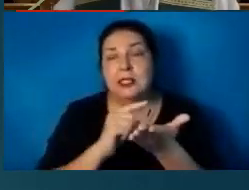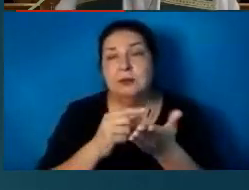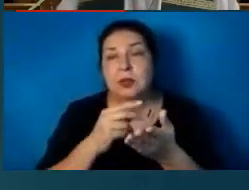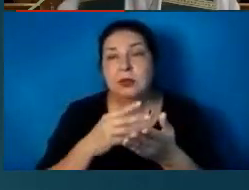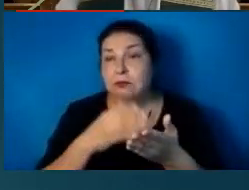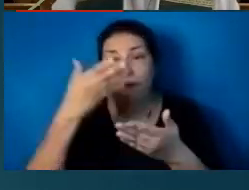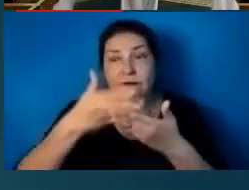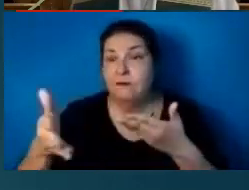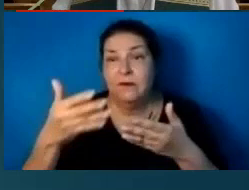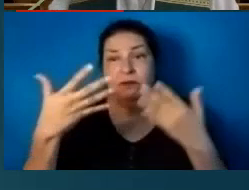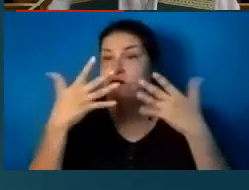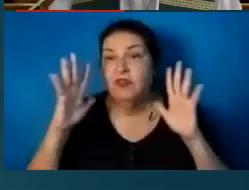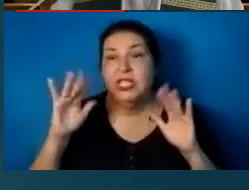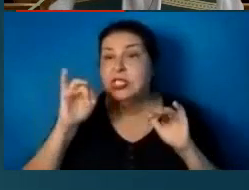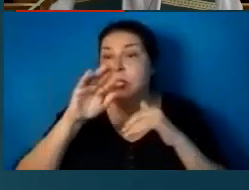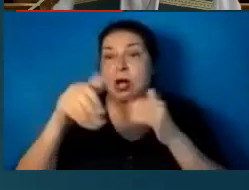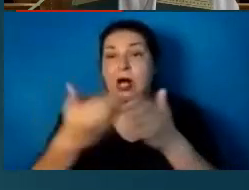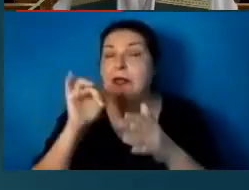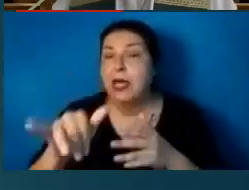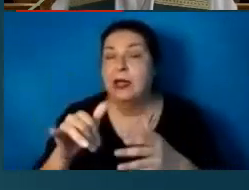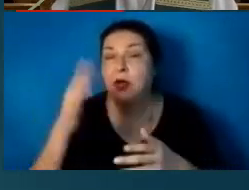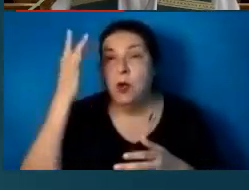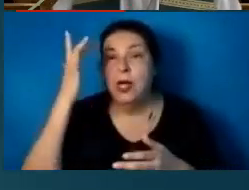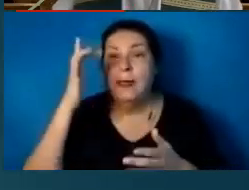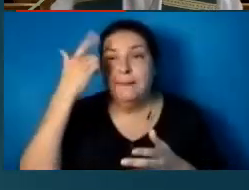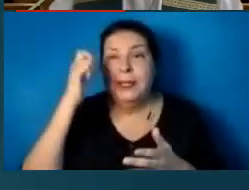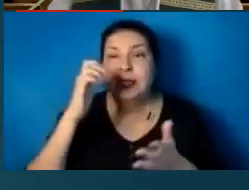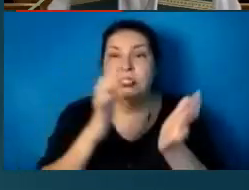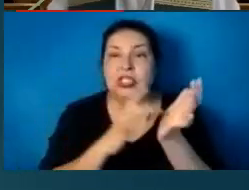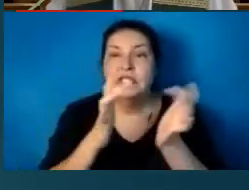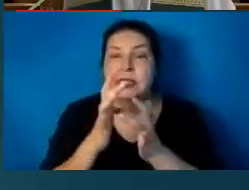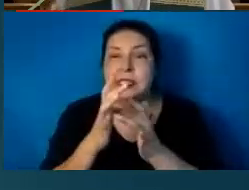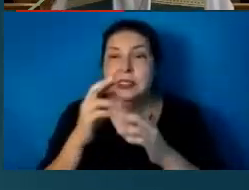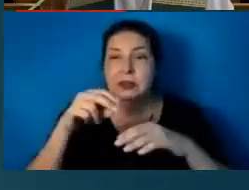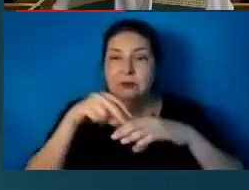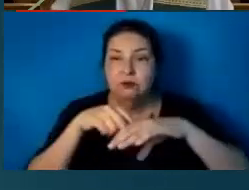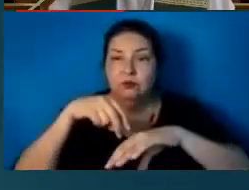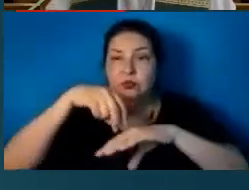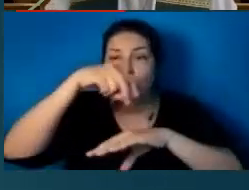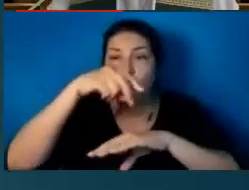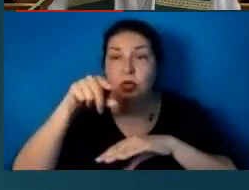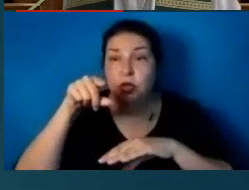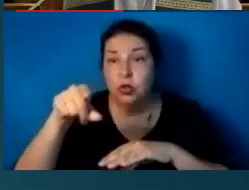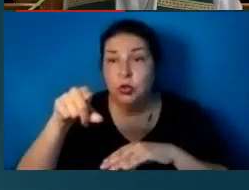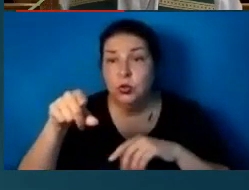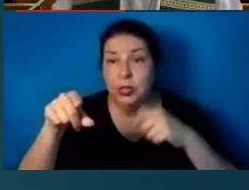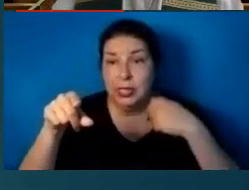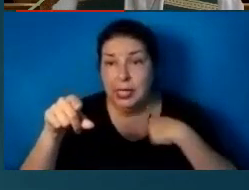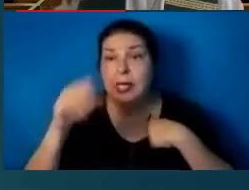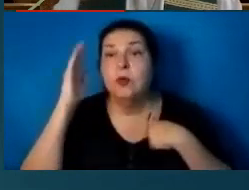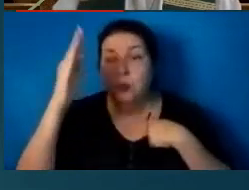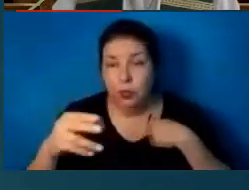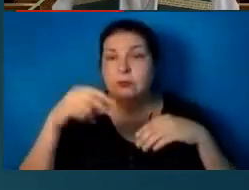that. Because Jesus has risen from the dead, you and I shall rise. His